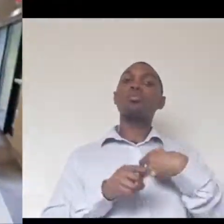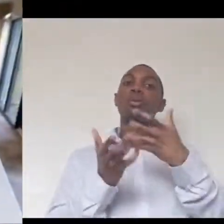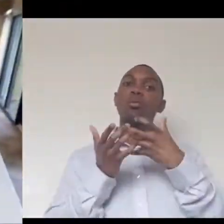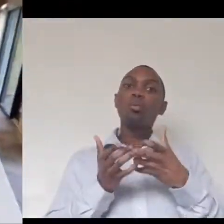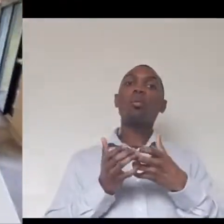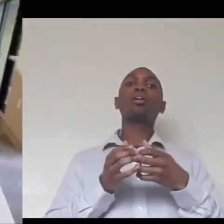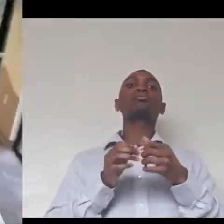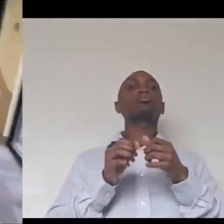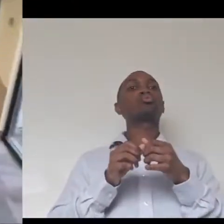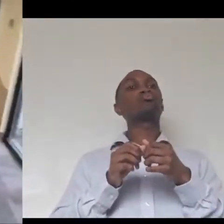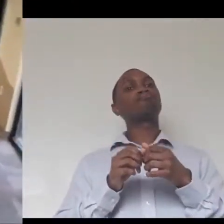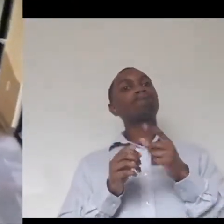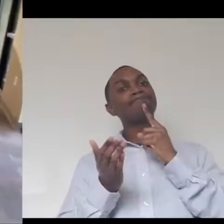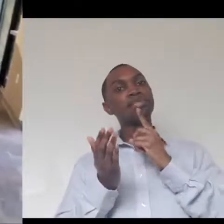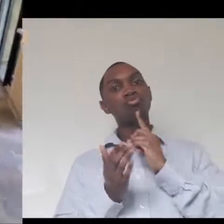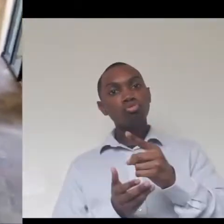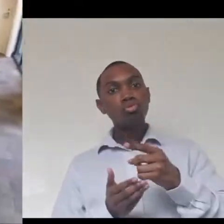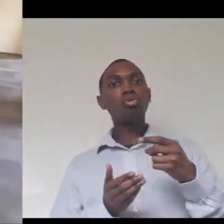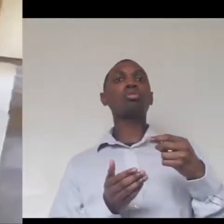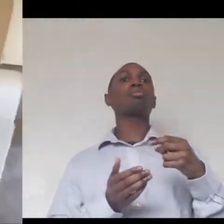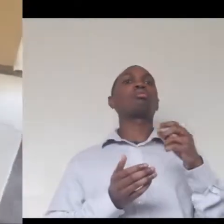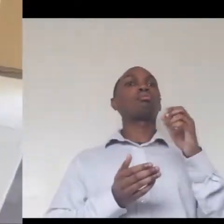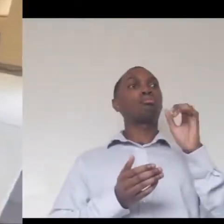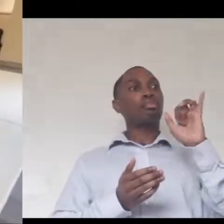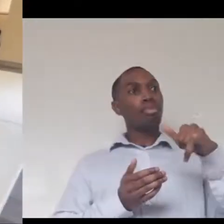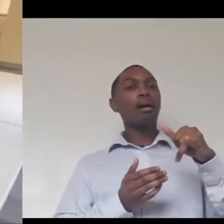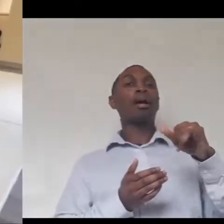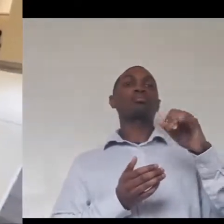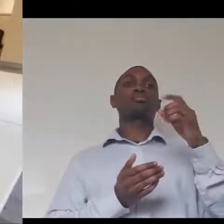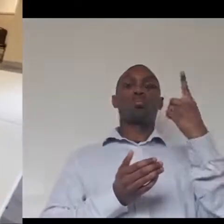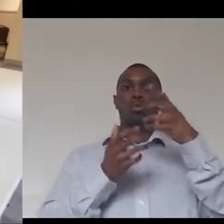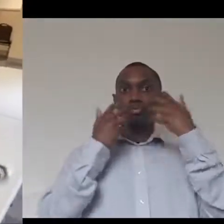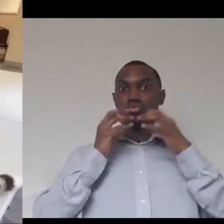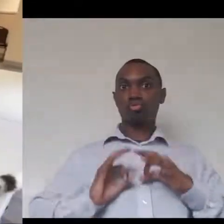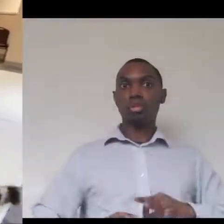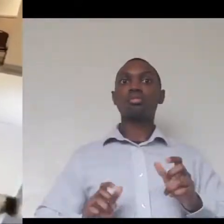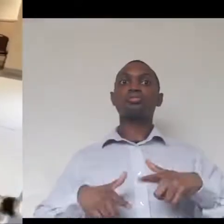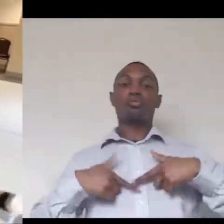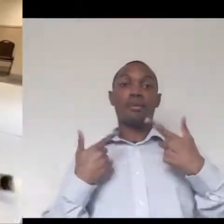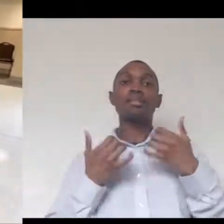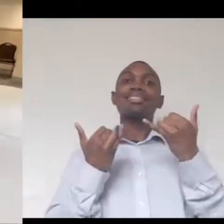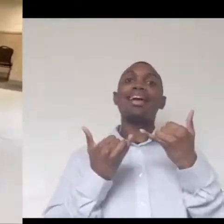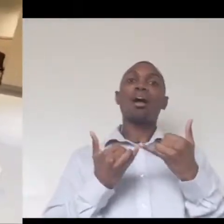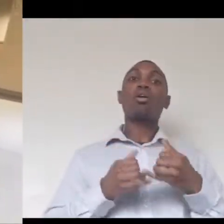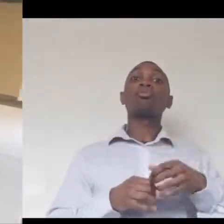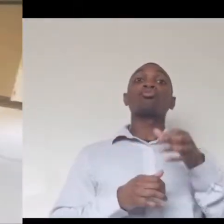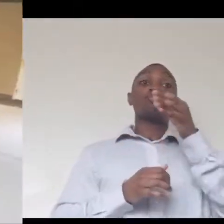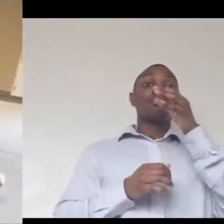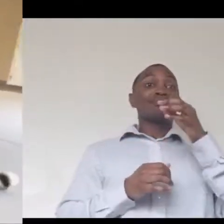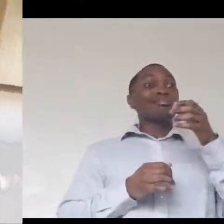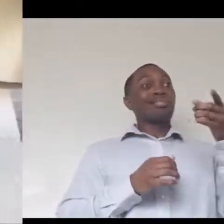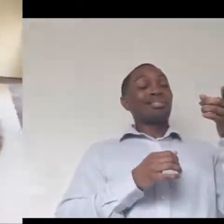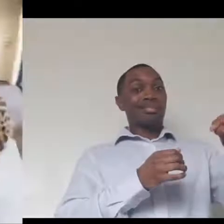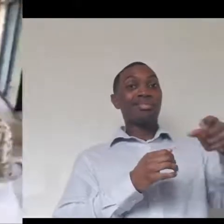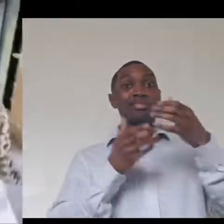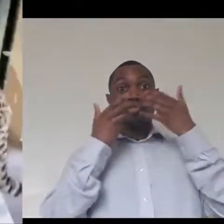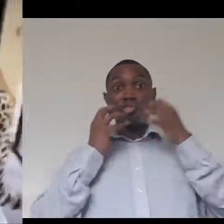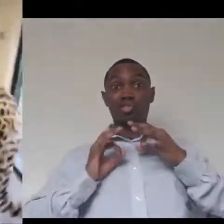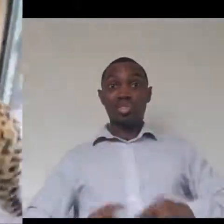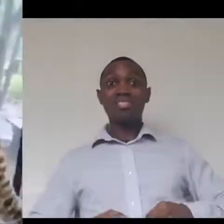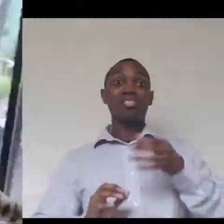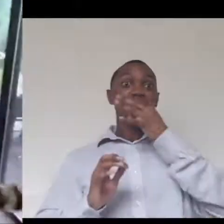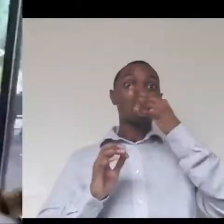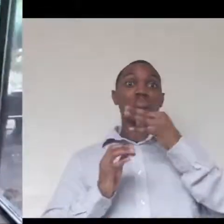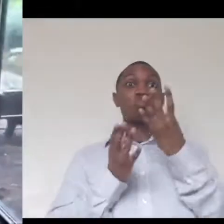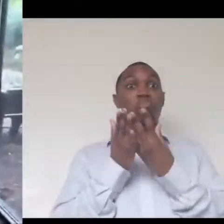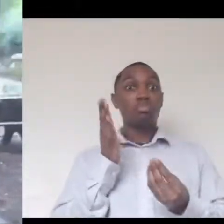every cheetah, oh yeah, it's a good scratch spot. Every cheetah is critical to their survival. And when we have a solo cub